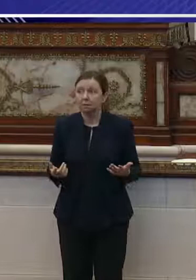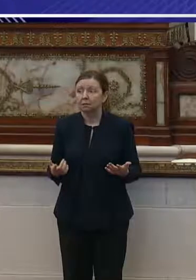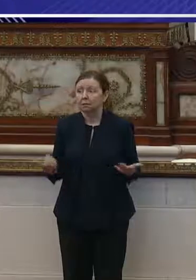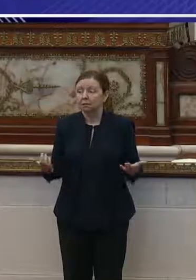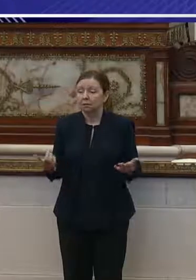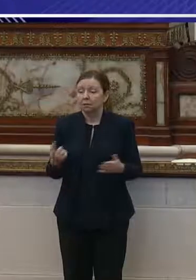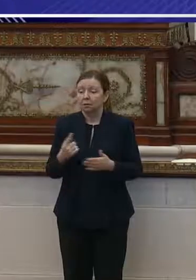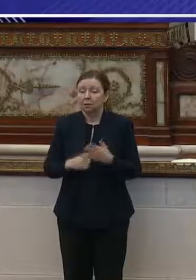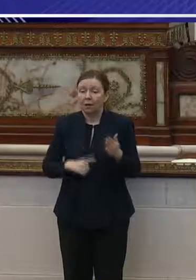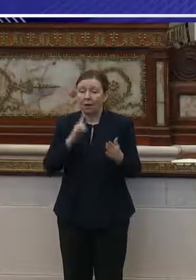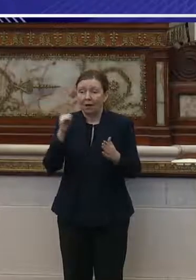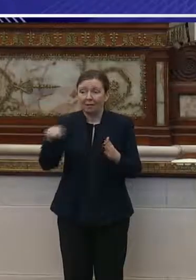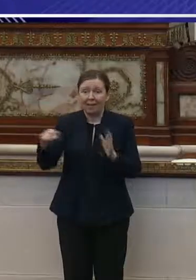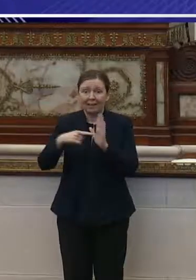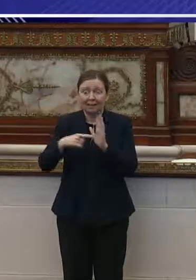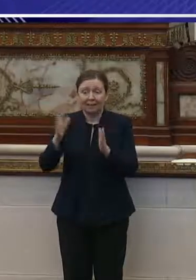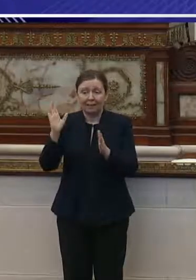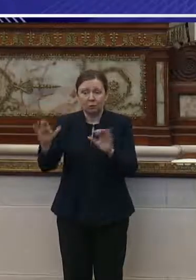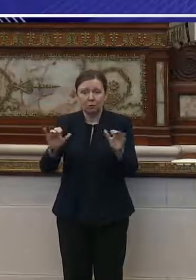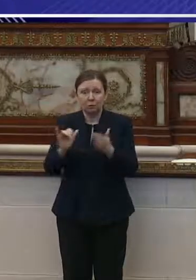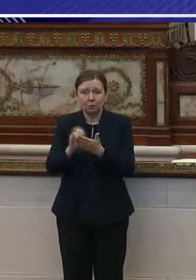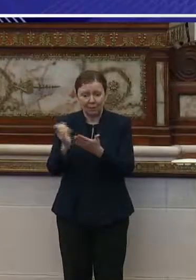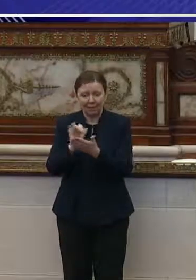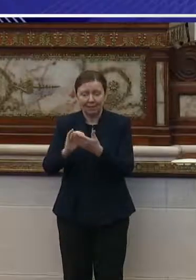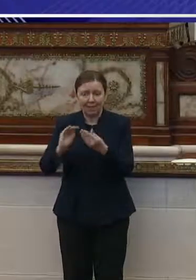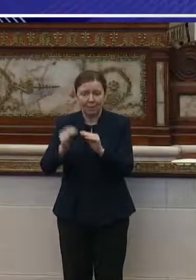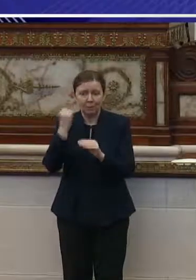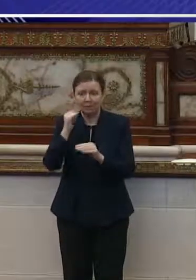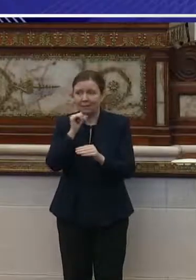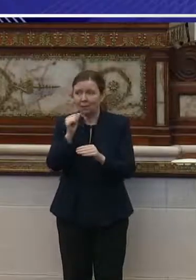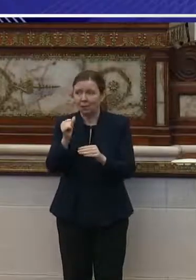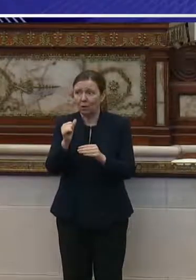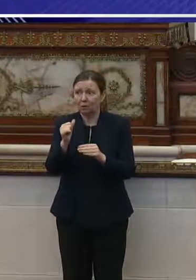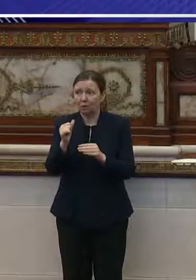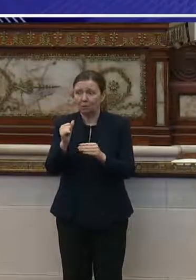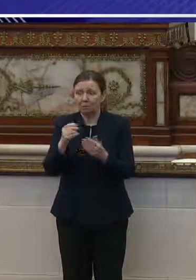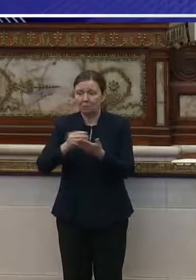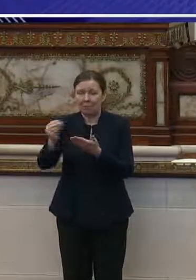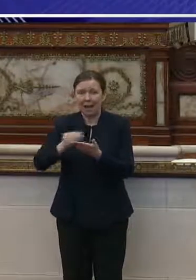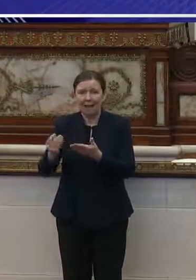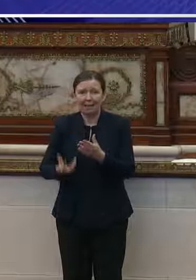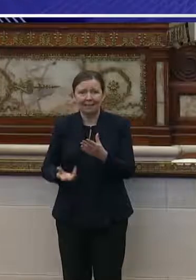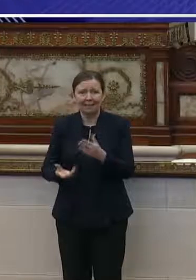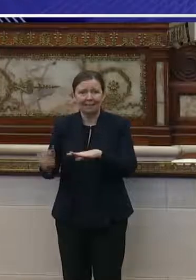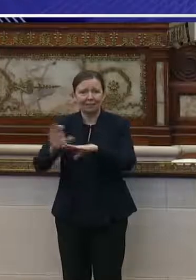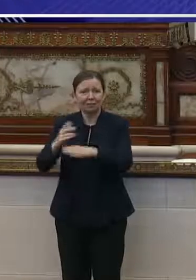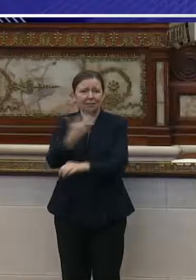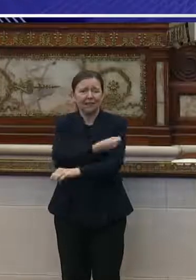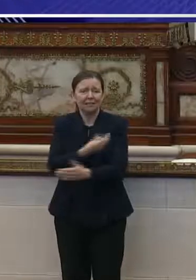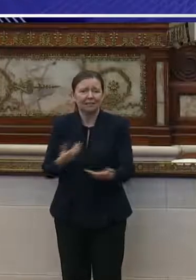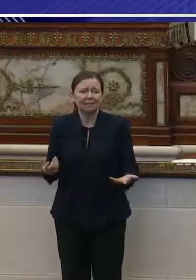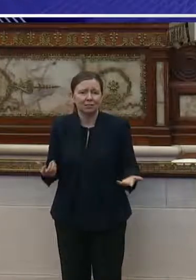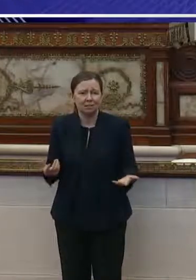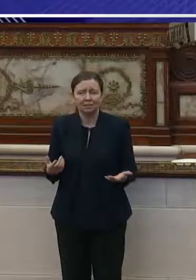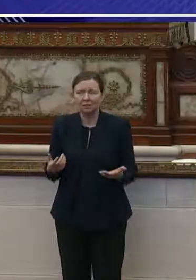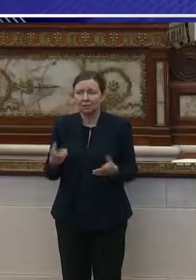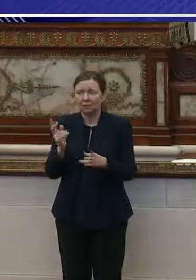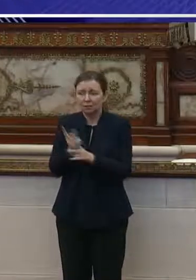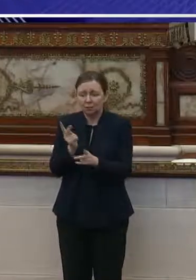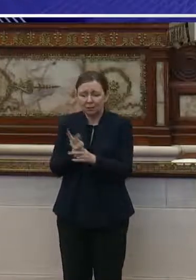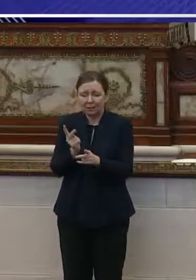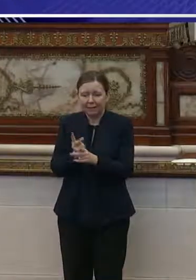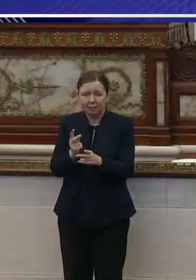they indicating they're going to do to get to that number if they don't provide additional vaccinations to take care of